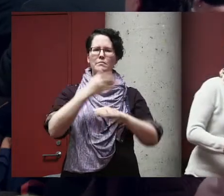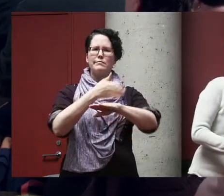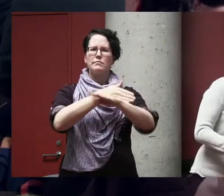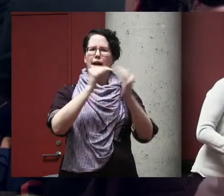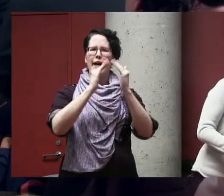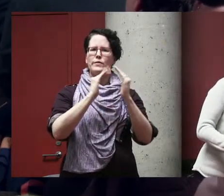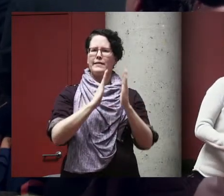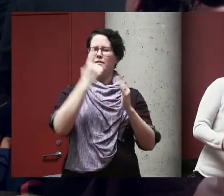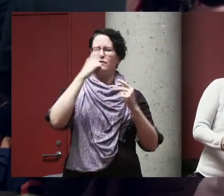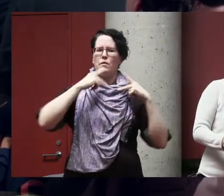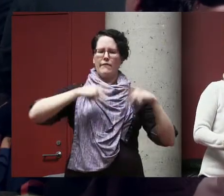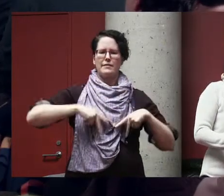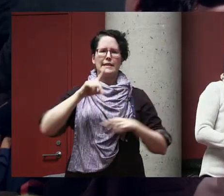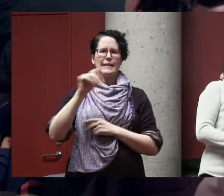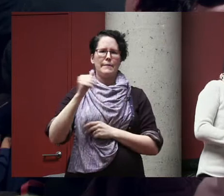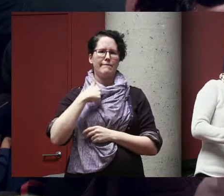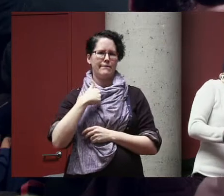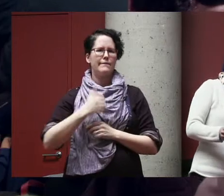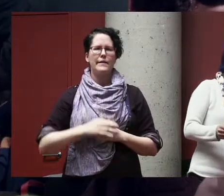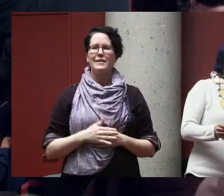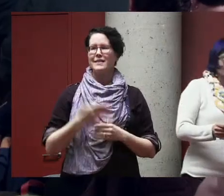Smith. Unfortunately, I'm not a real moderator.